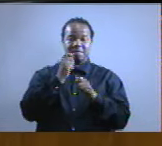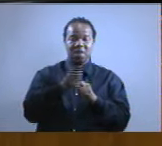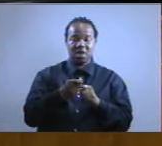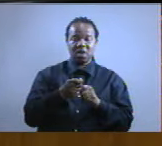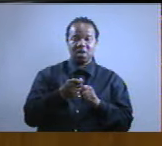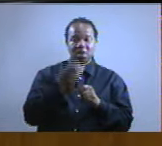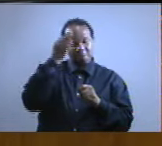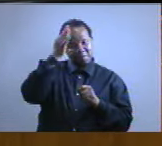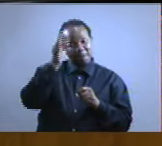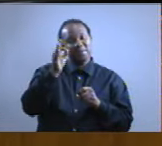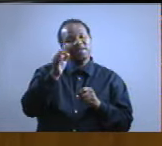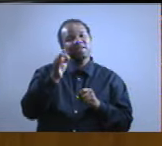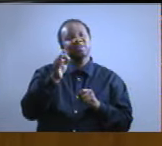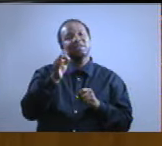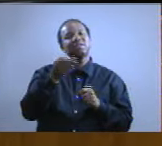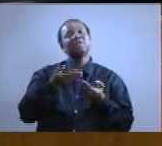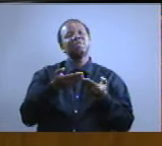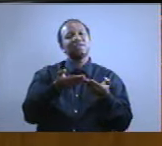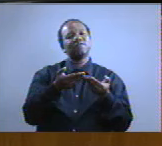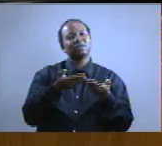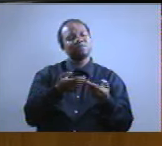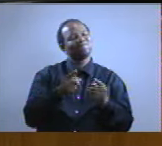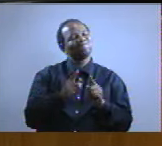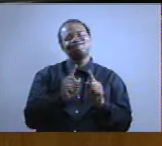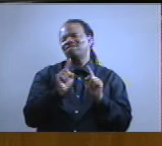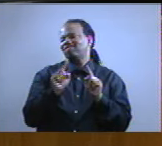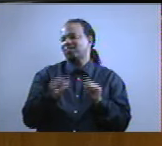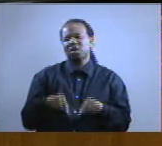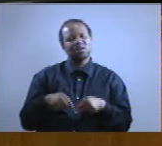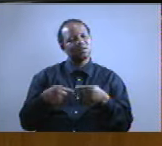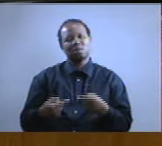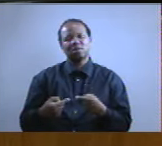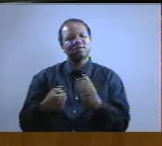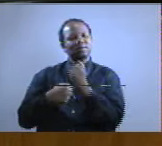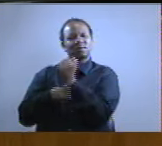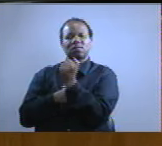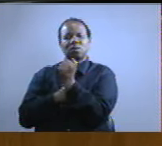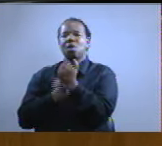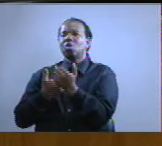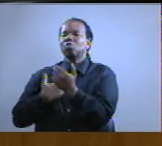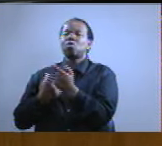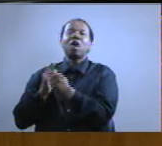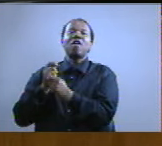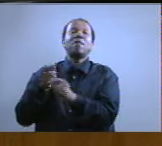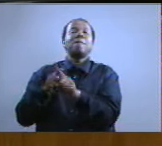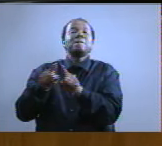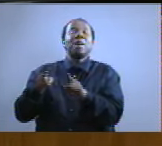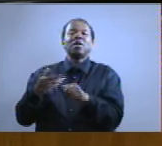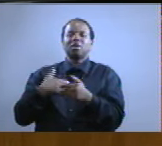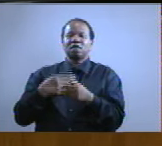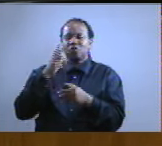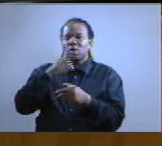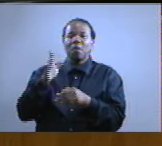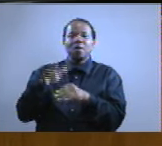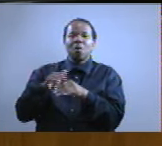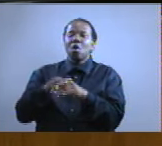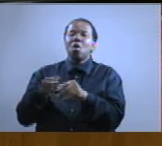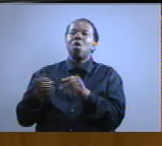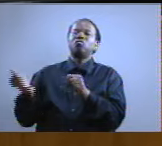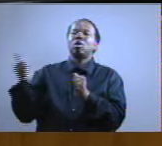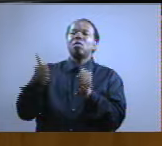make it virtually impossible for firms to stay in business while working towards increasing black representation